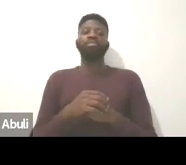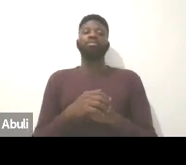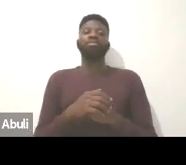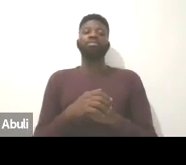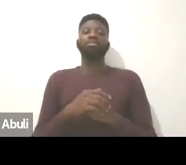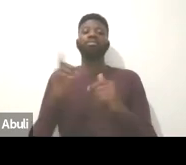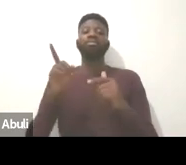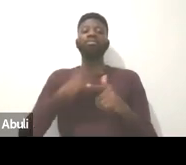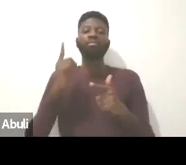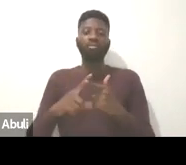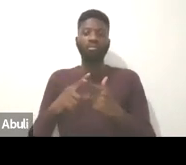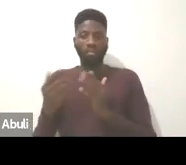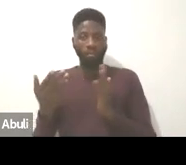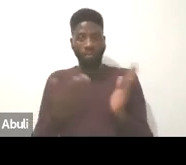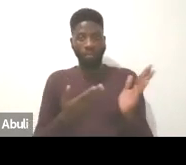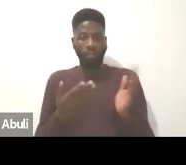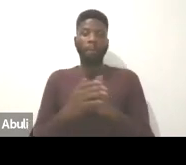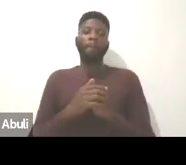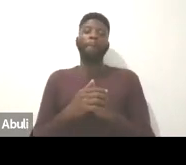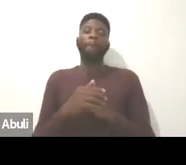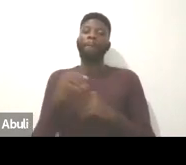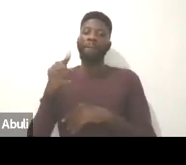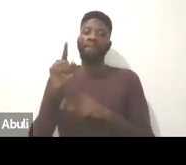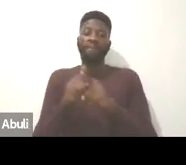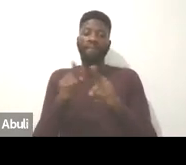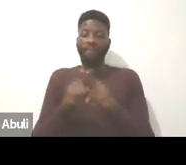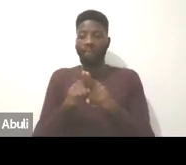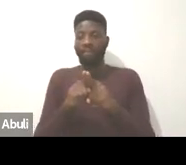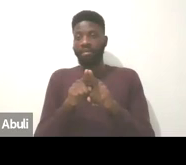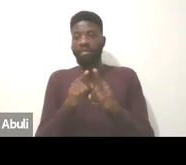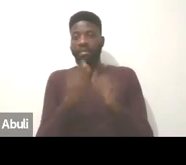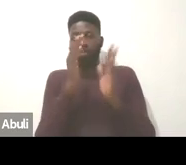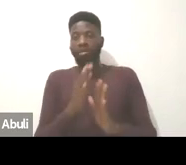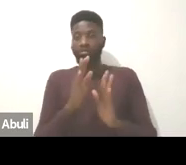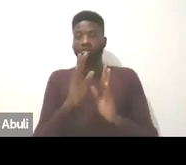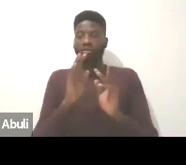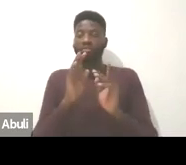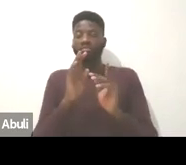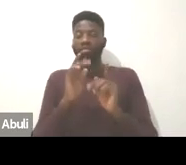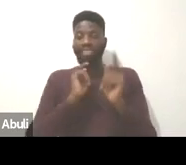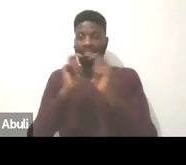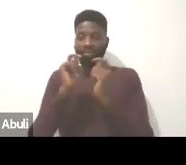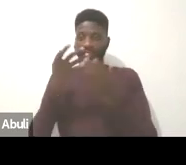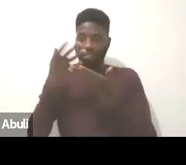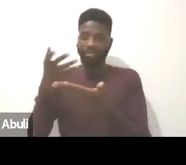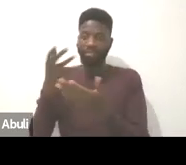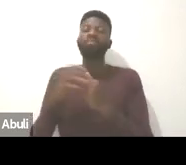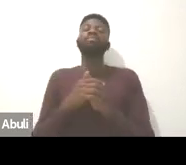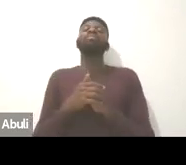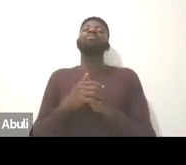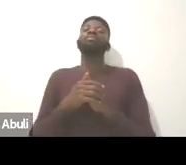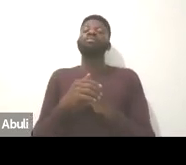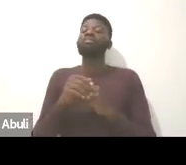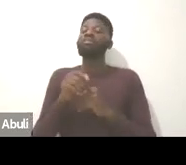Then for you as an interviewee, the interview also gives you an opportunity to have a feel of what